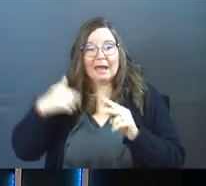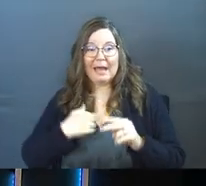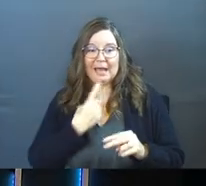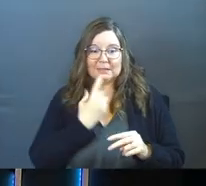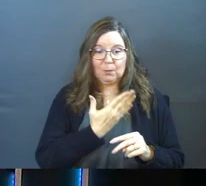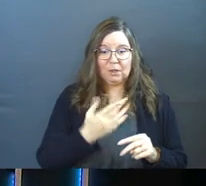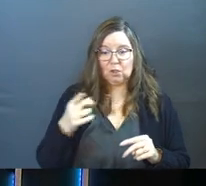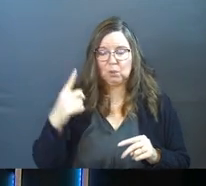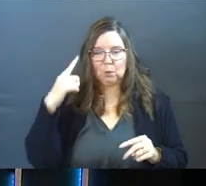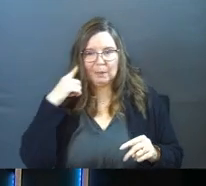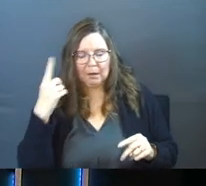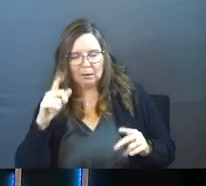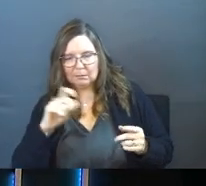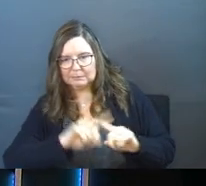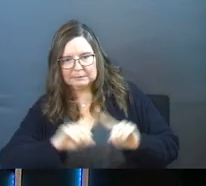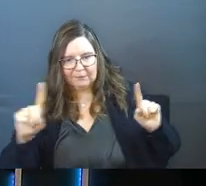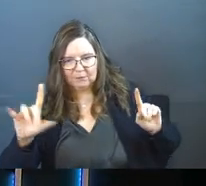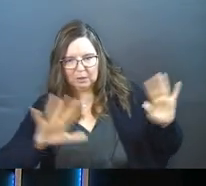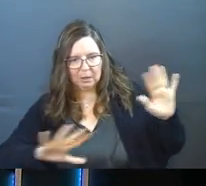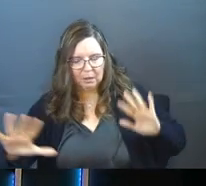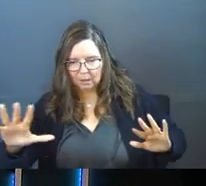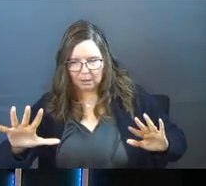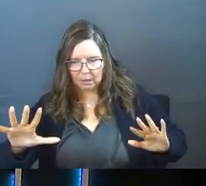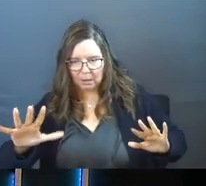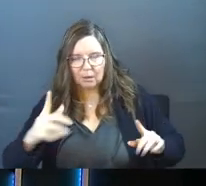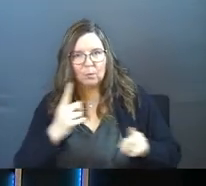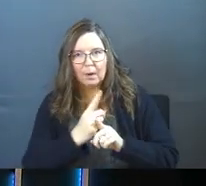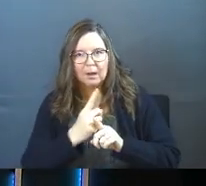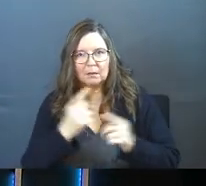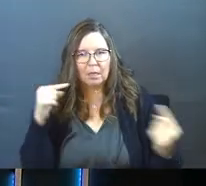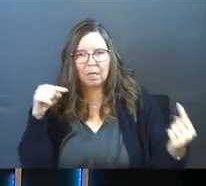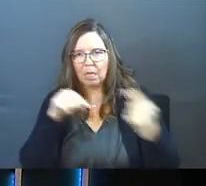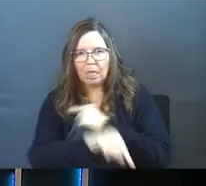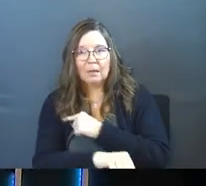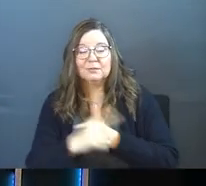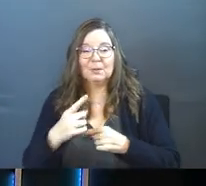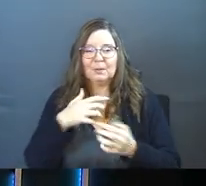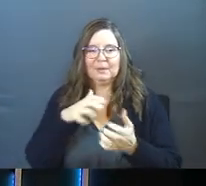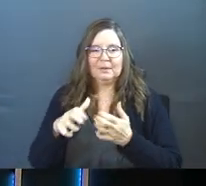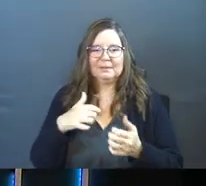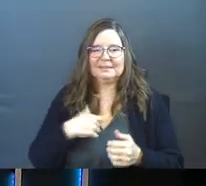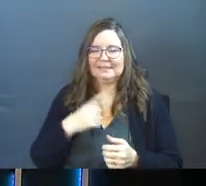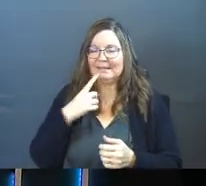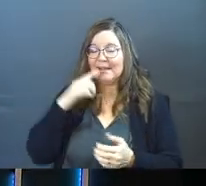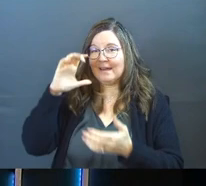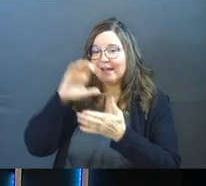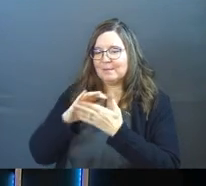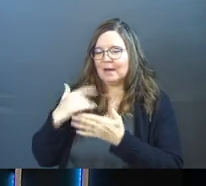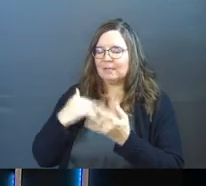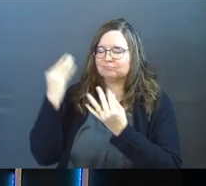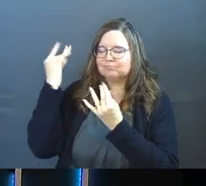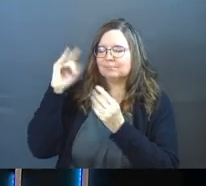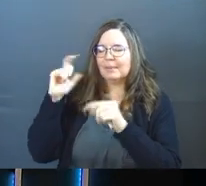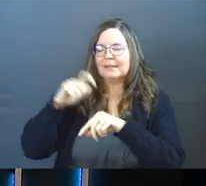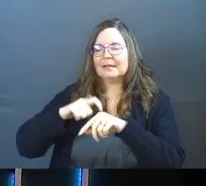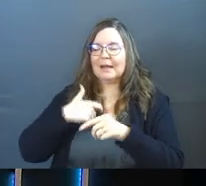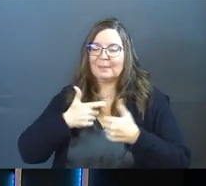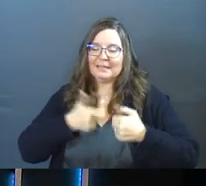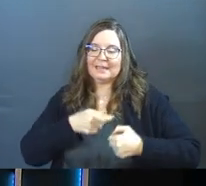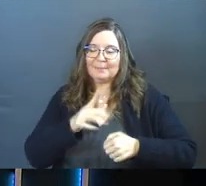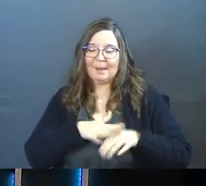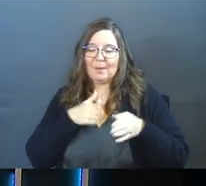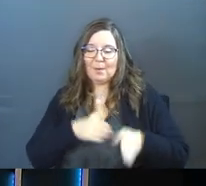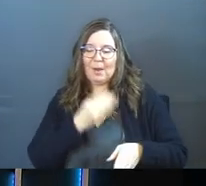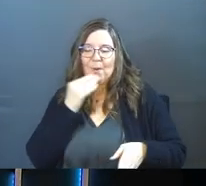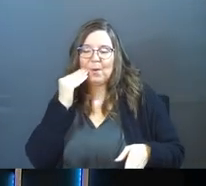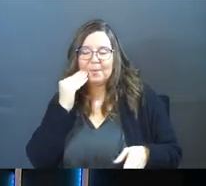say one thing, you hear one thing, and they're different, right? And so this one is cracking me up. It says, husband and I were reminiscing about the time I texted him on my